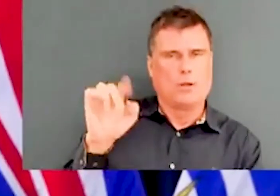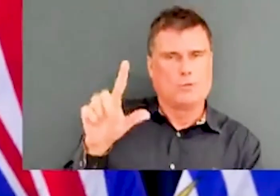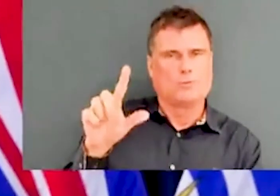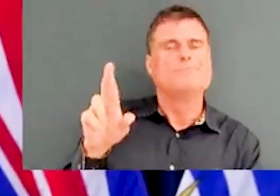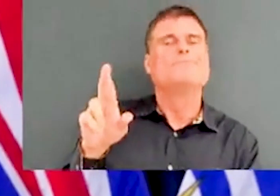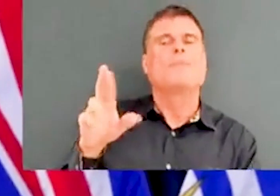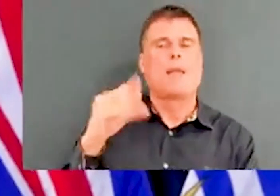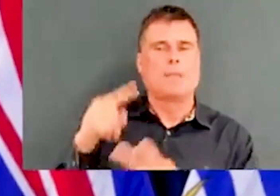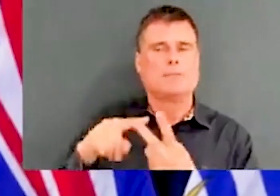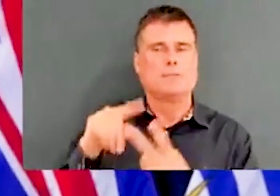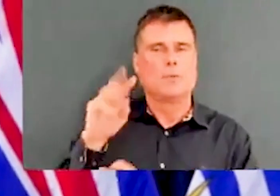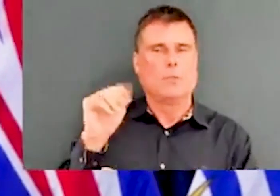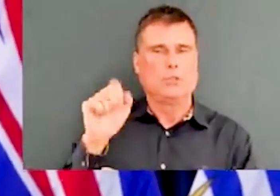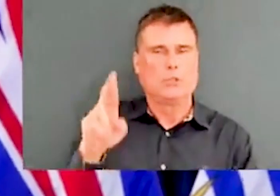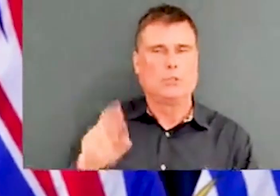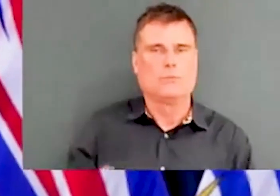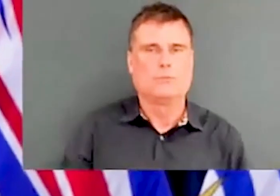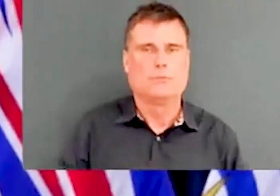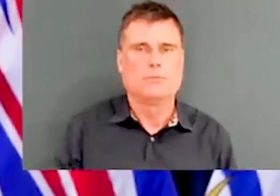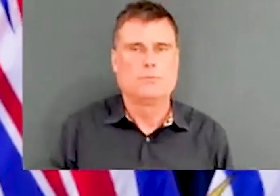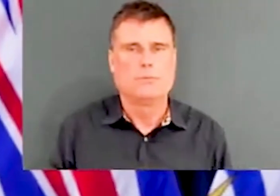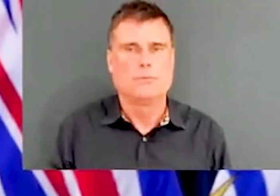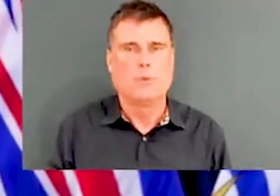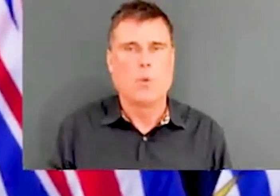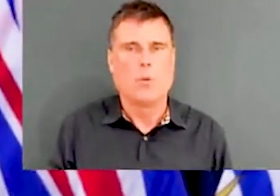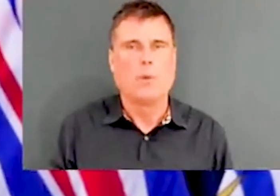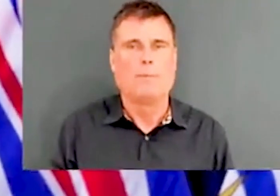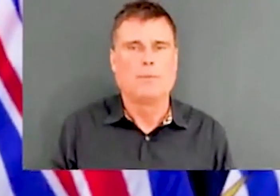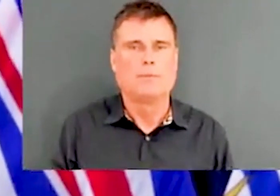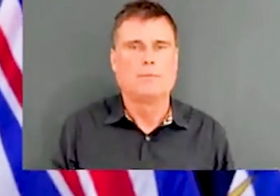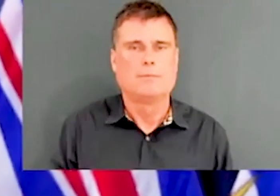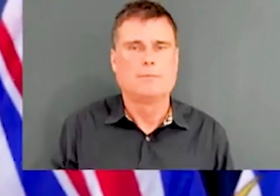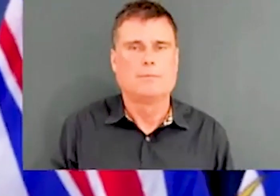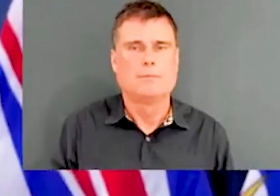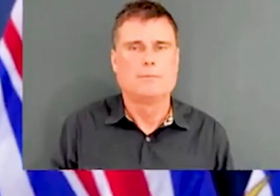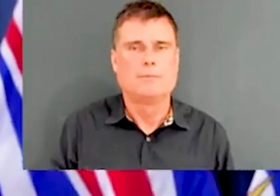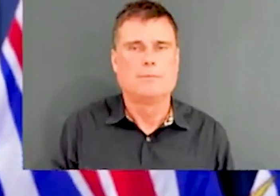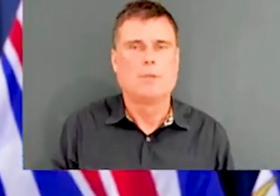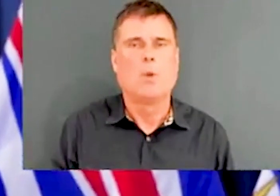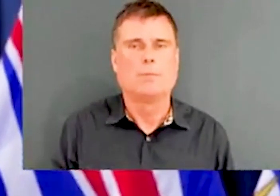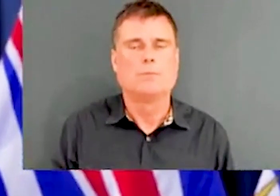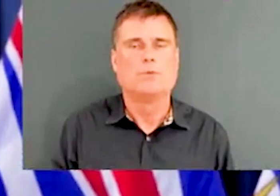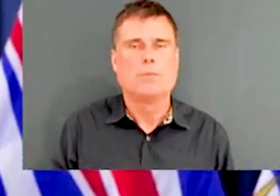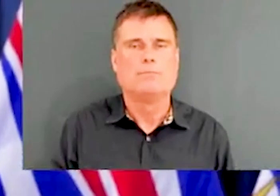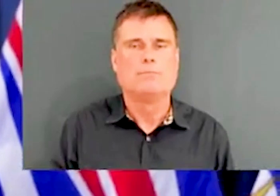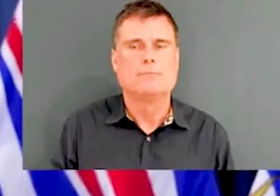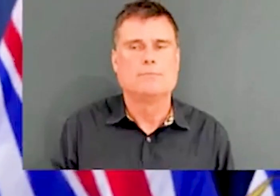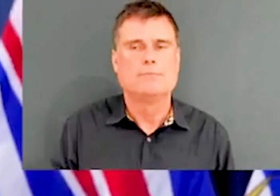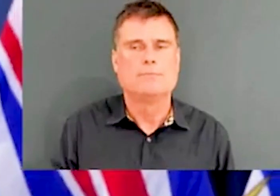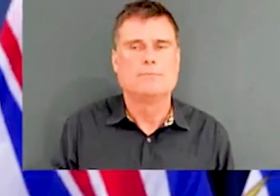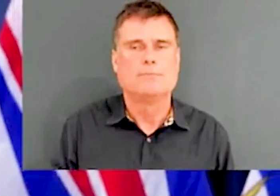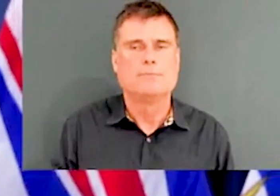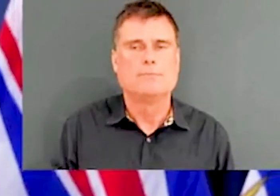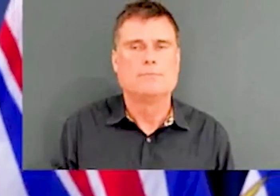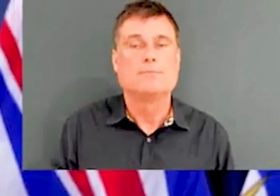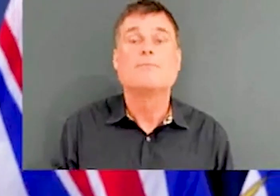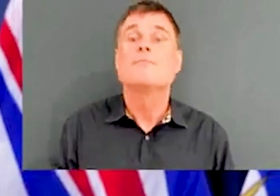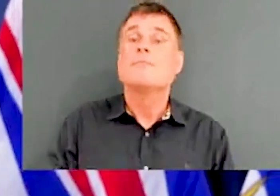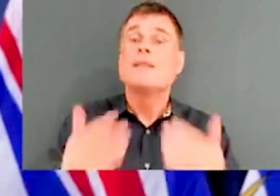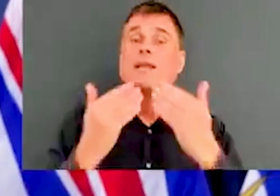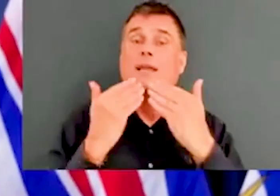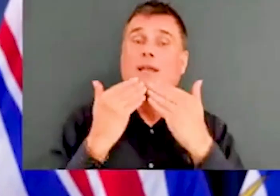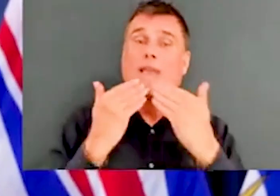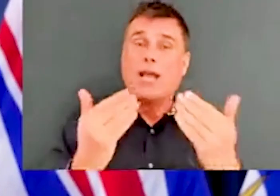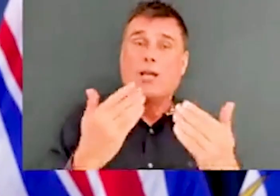Great. Thanks. Thanks very much, Premier. Good afternoon, everyone. I'm Bruce Ralston, the Minister of Energy, Mines and Low